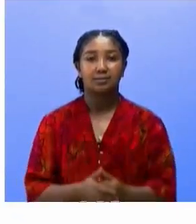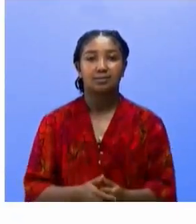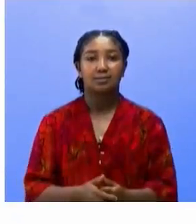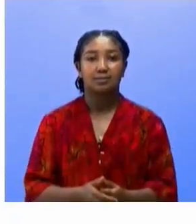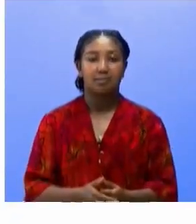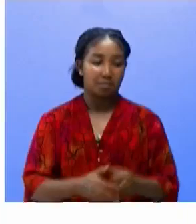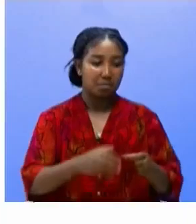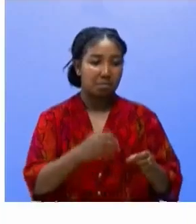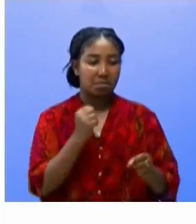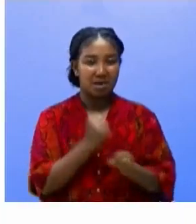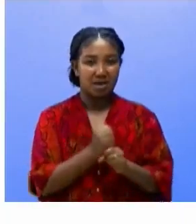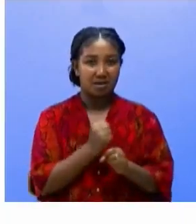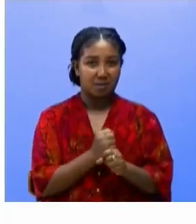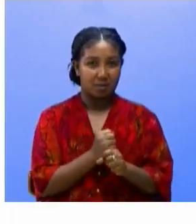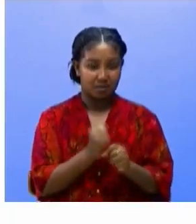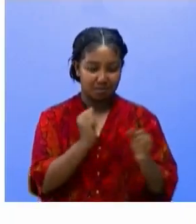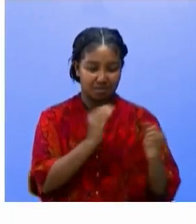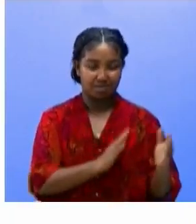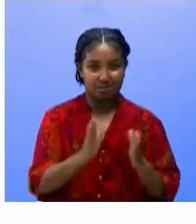made